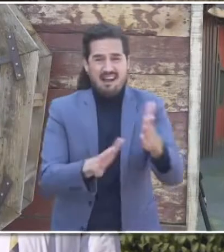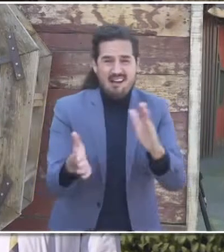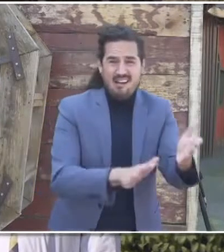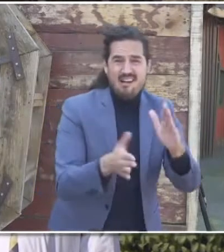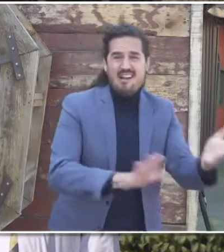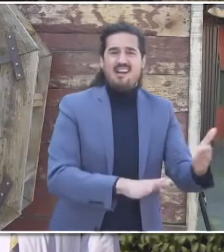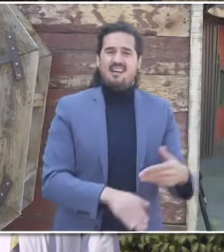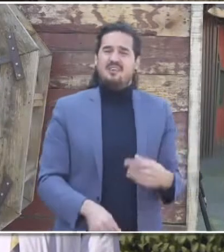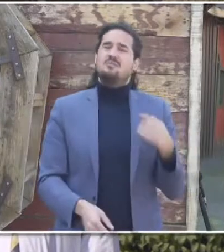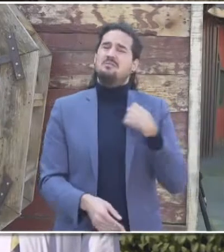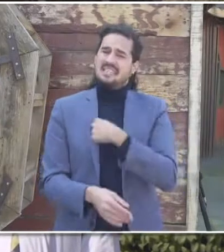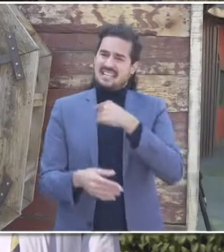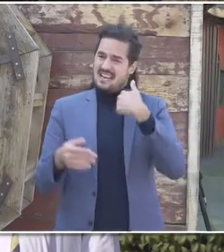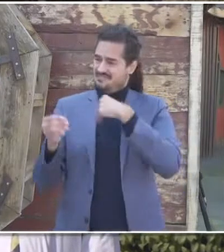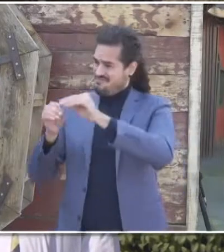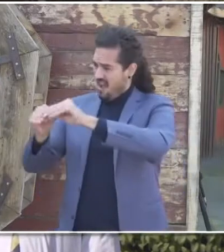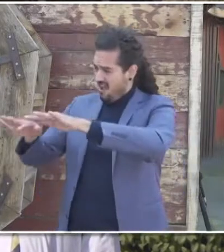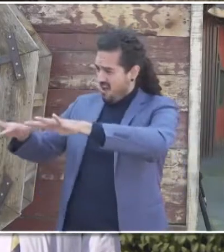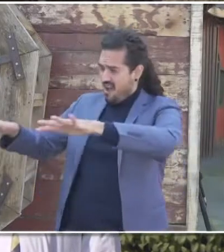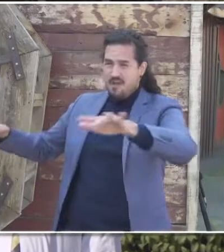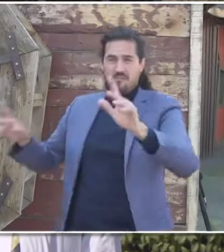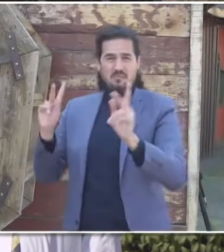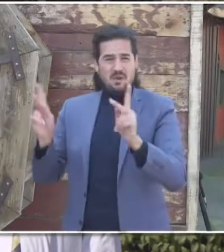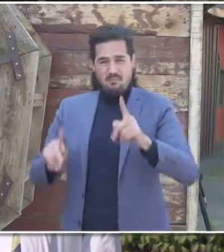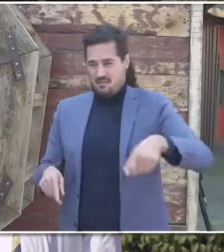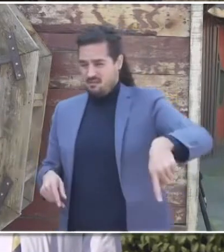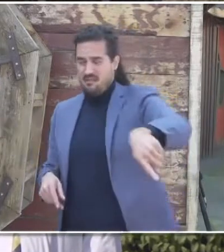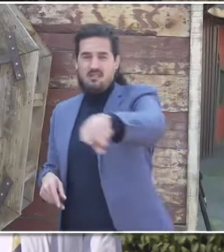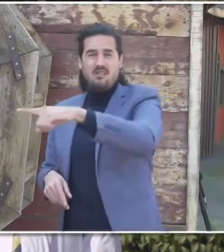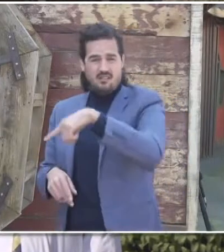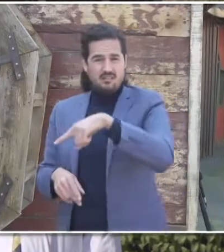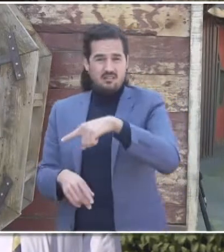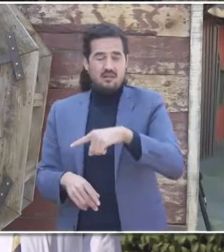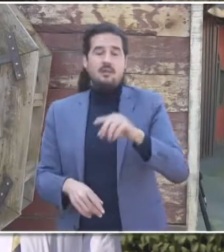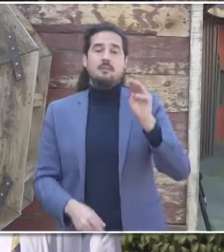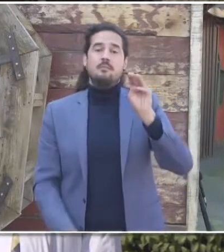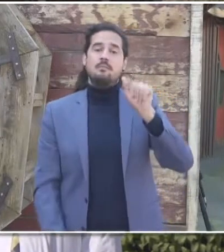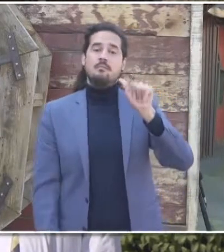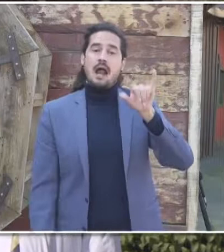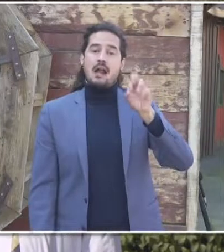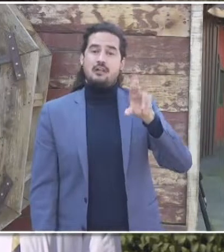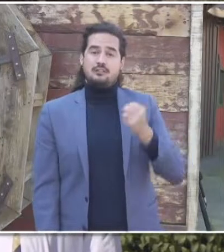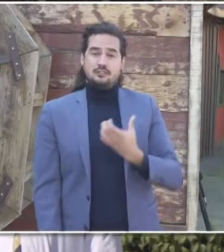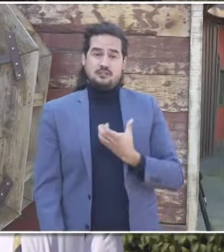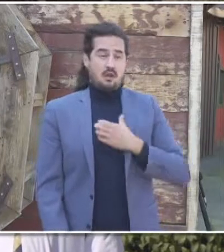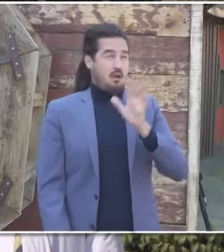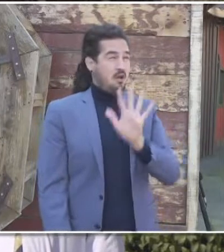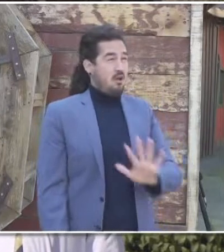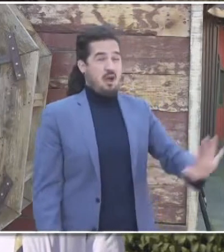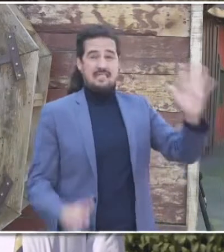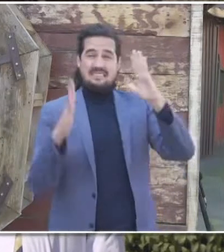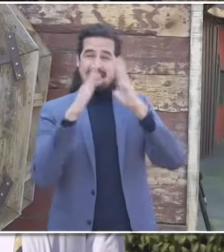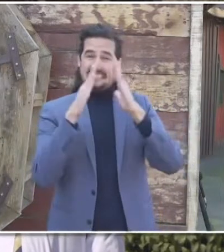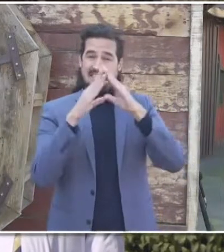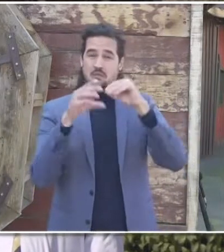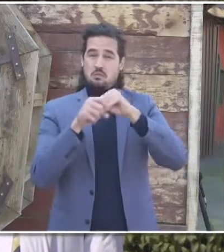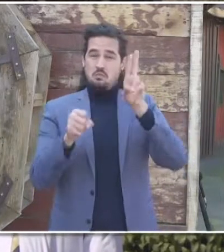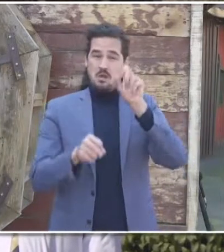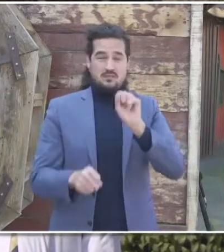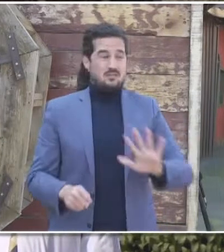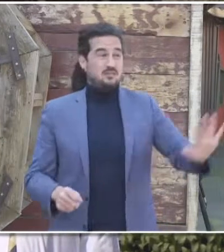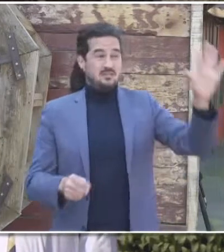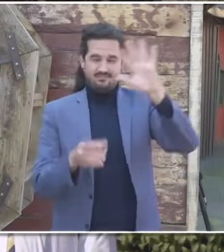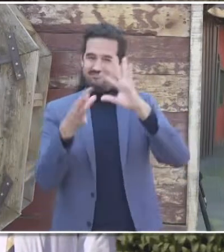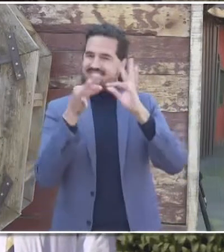is a unified message from mayors across the United States asking for more vaccines to be disseminated in their local